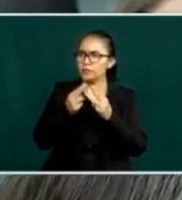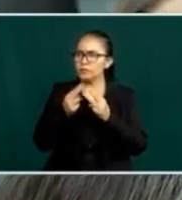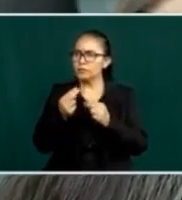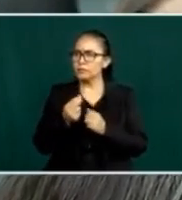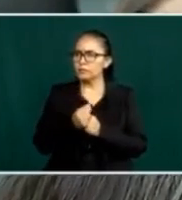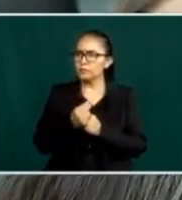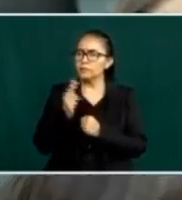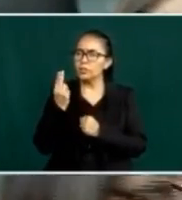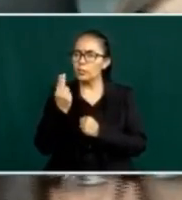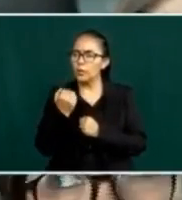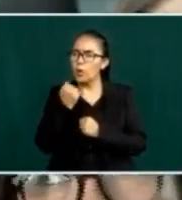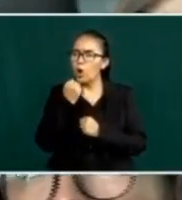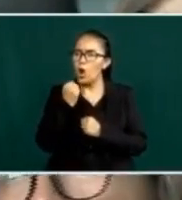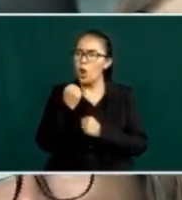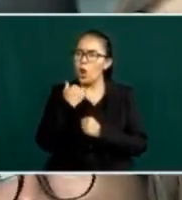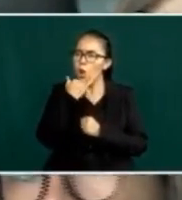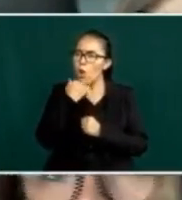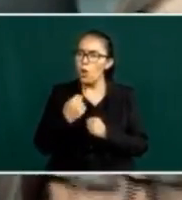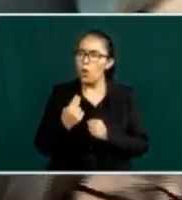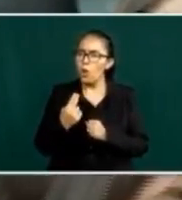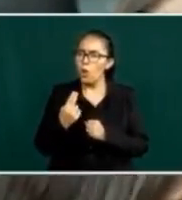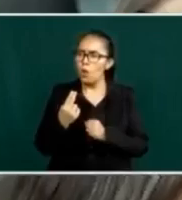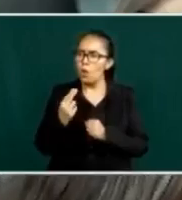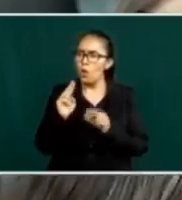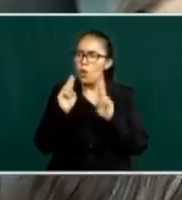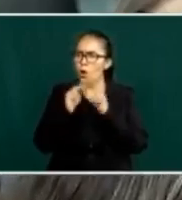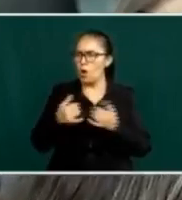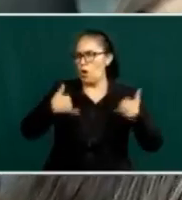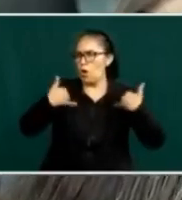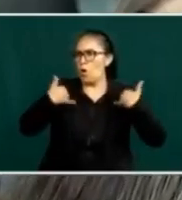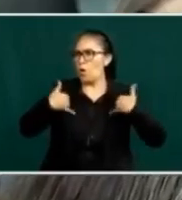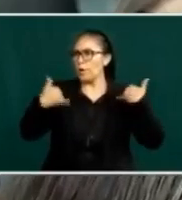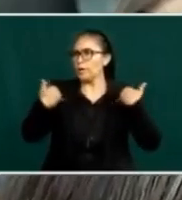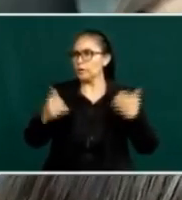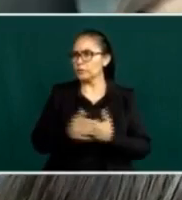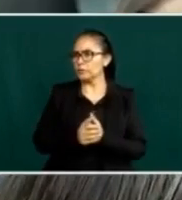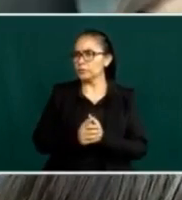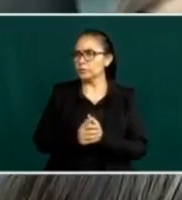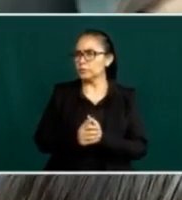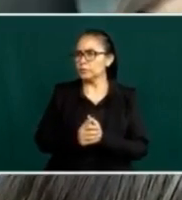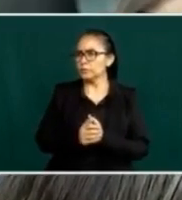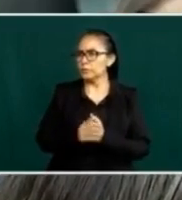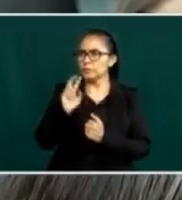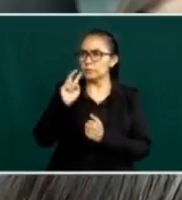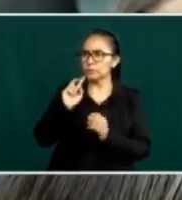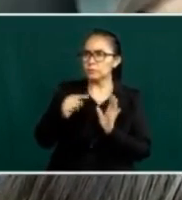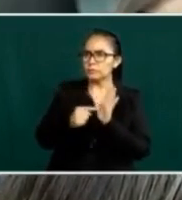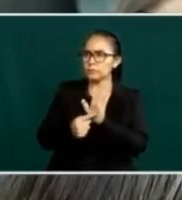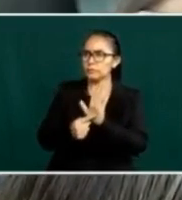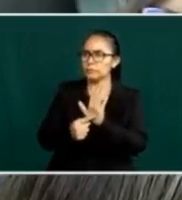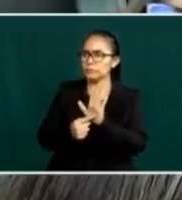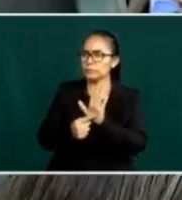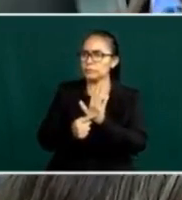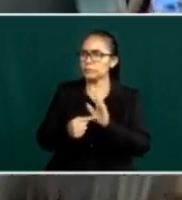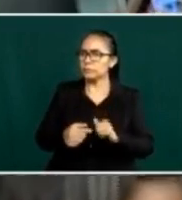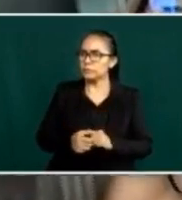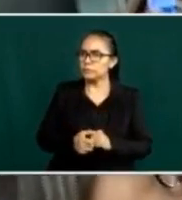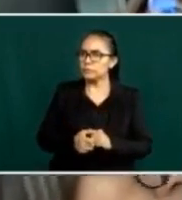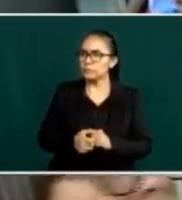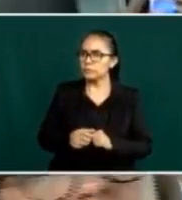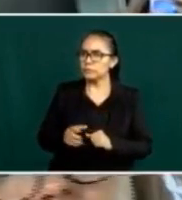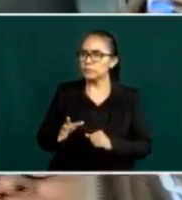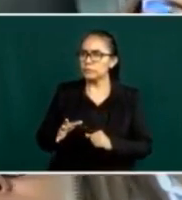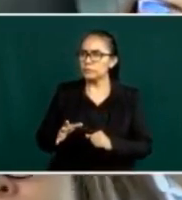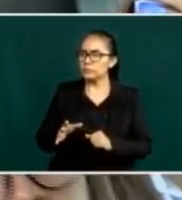You spoke to this young man, and I recorded it. And this young man, he desperately told